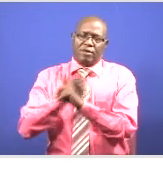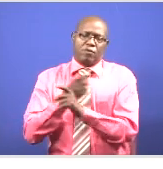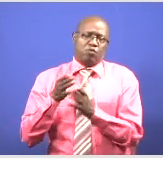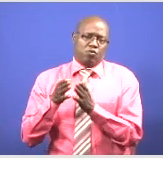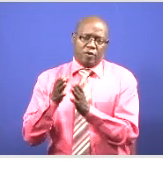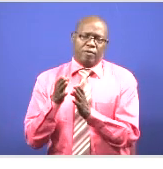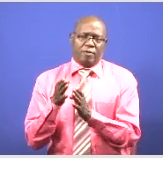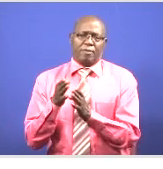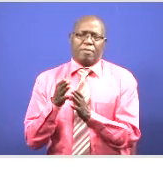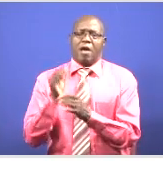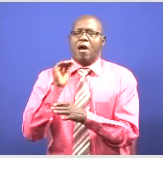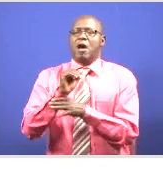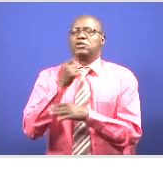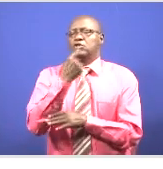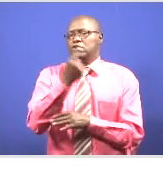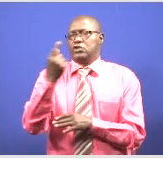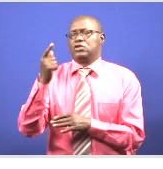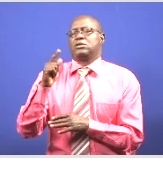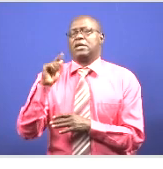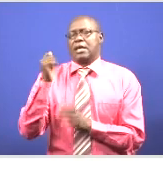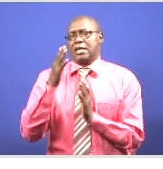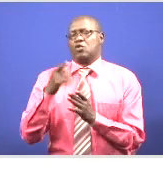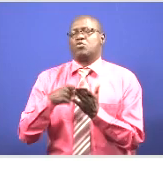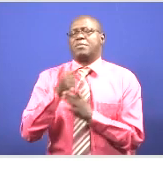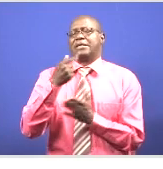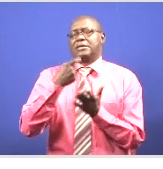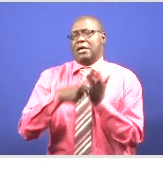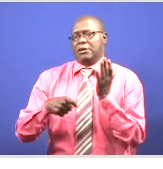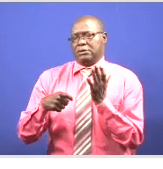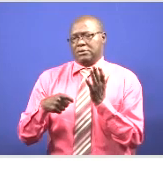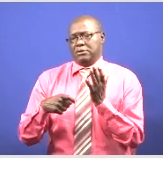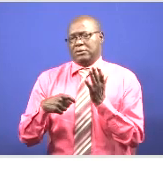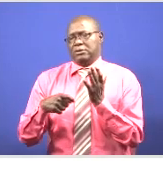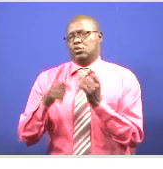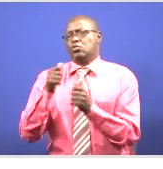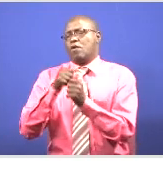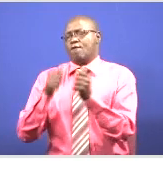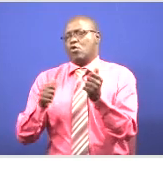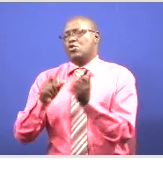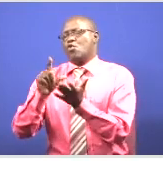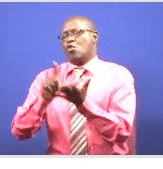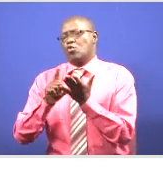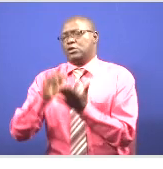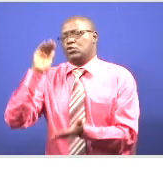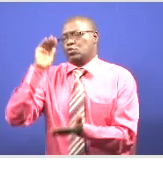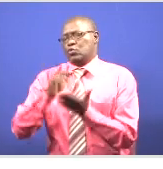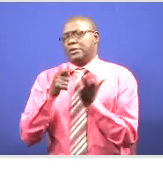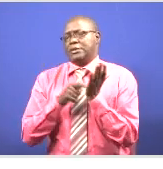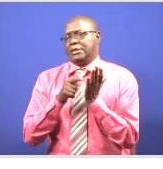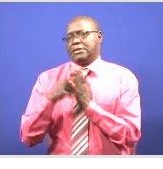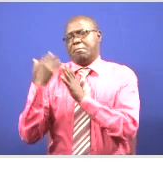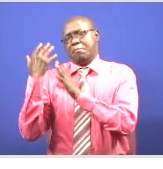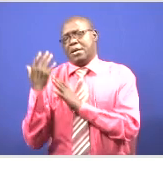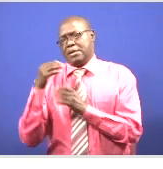now asking each and every Kenyan to pay their taxes, mm-hmm. so as to cut the appetite for loans and reduce the debt burden in our country.